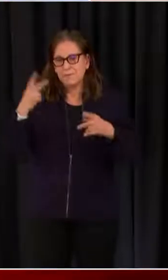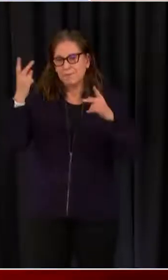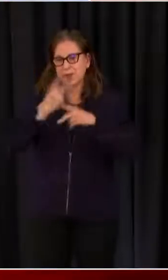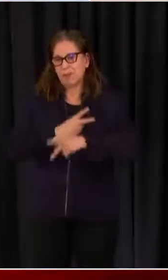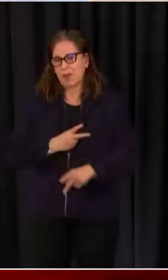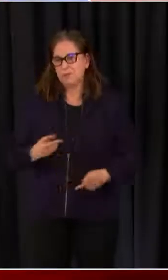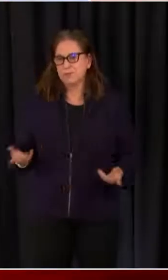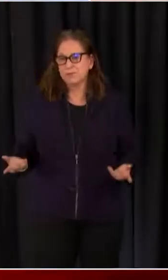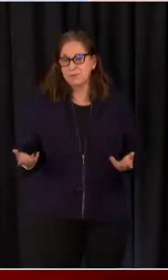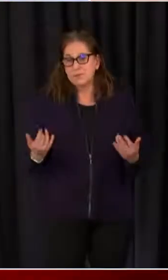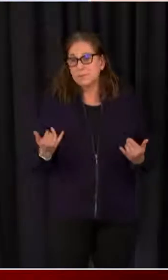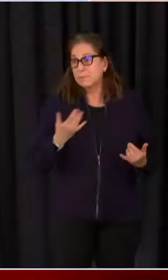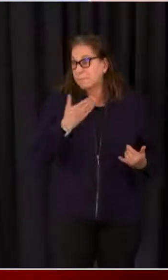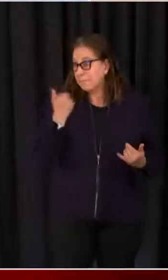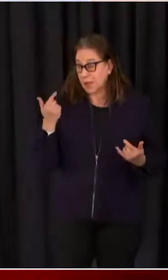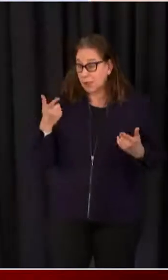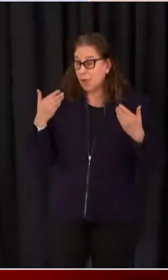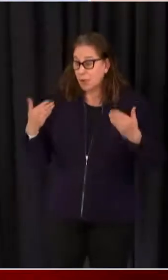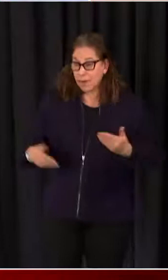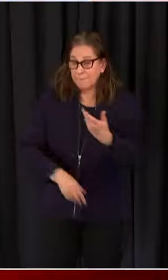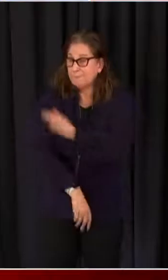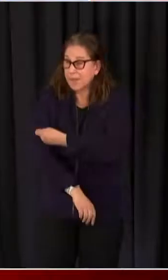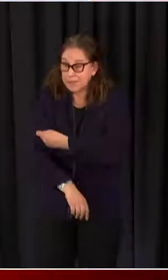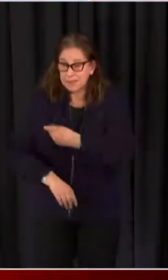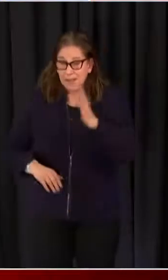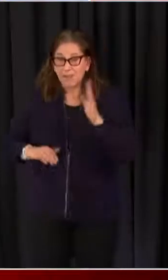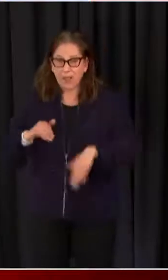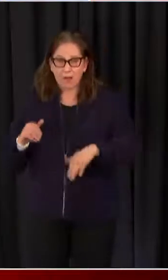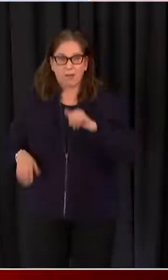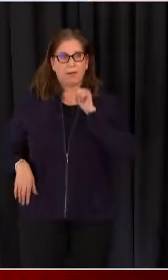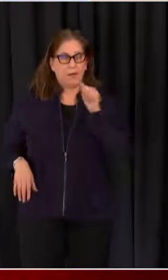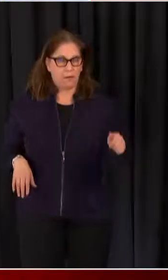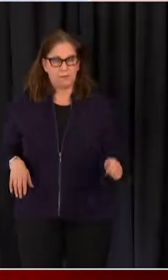to be vaccinated for us to get back to a normal way of life.